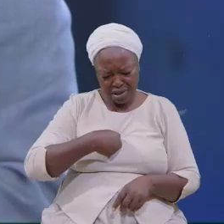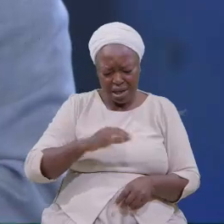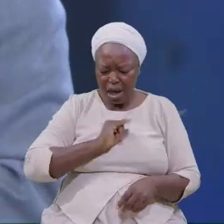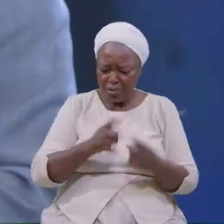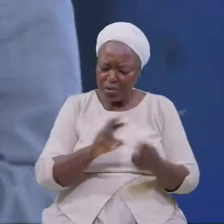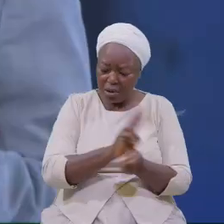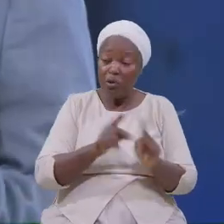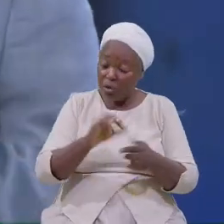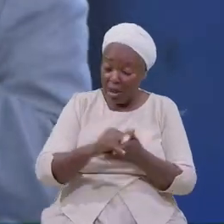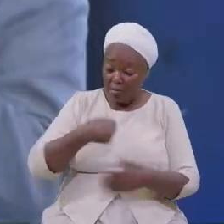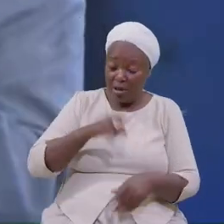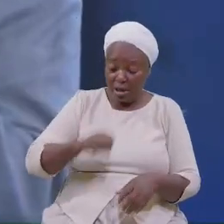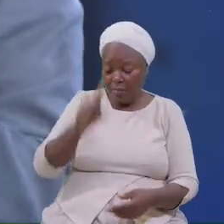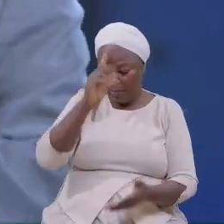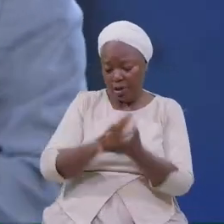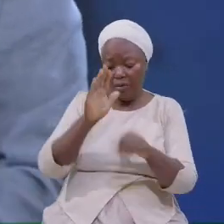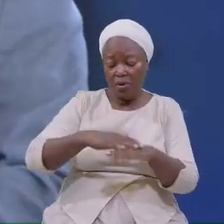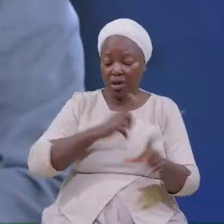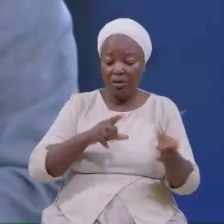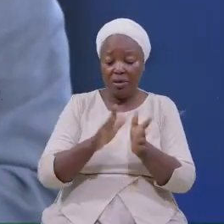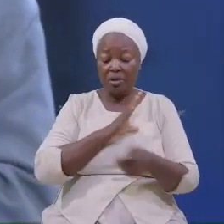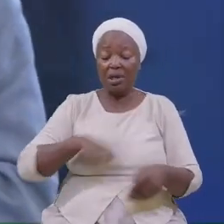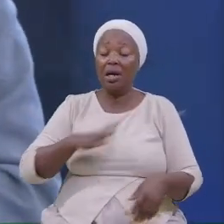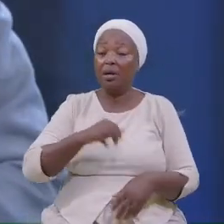Lord Jesus Christ and be saved.